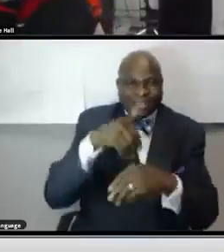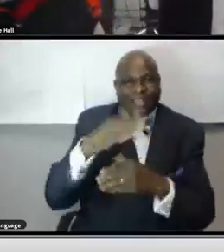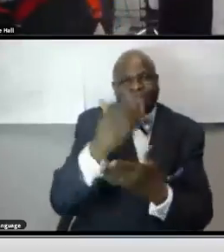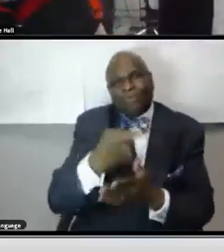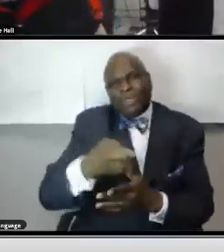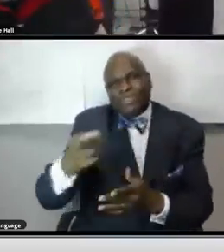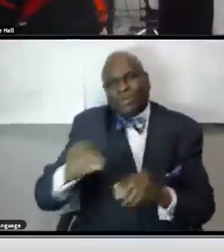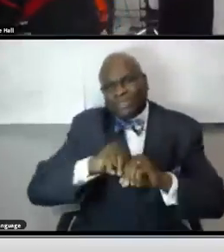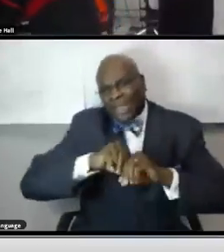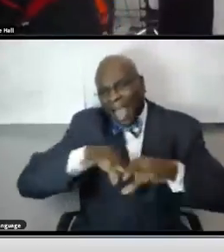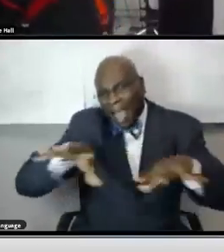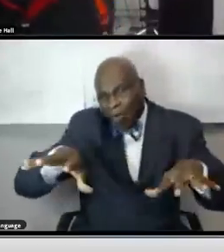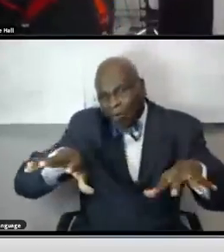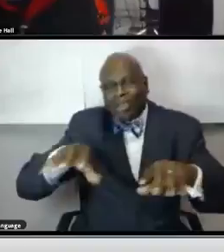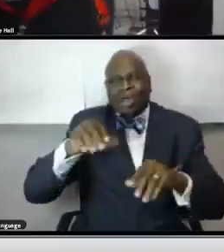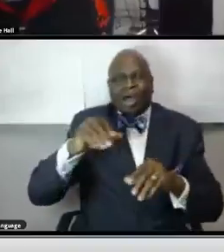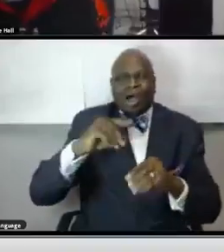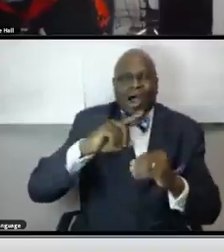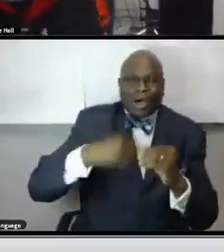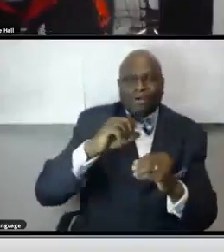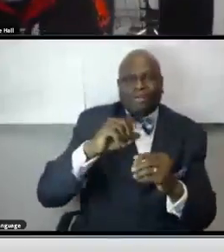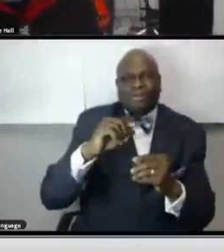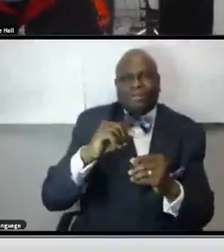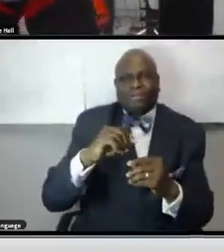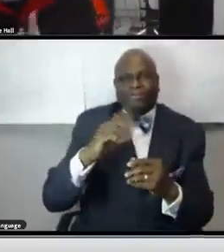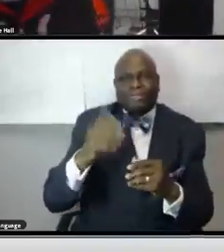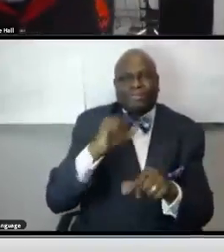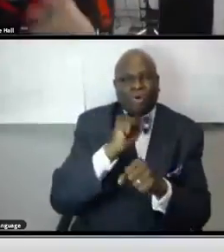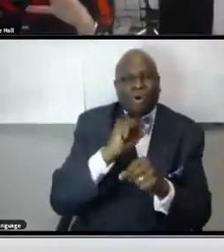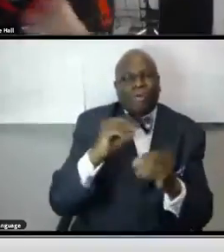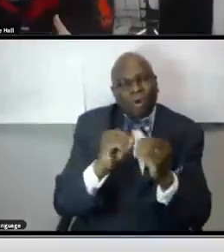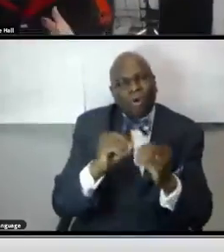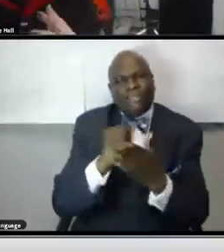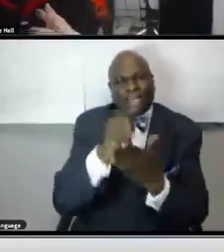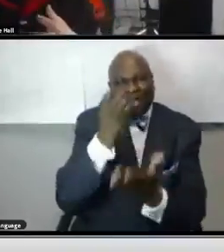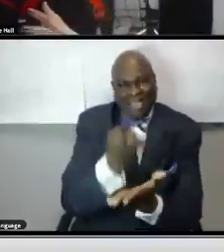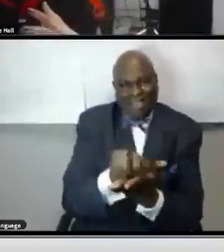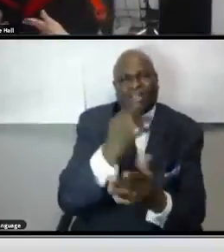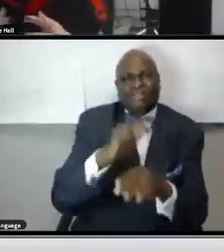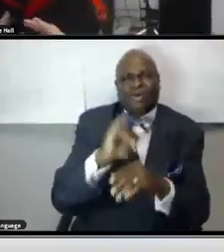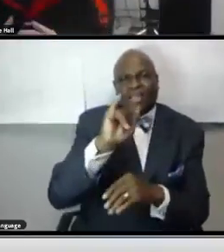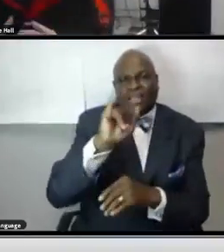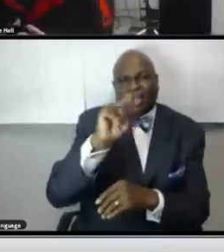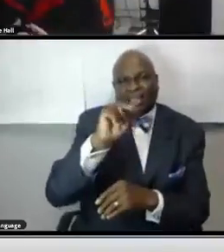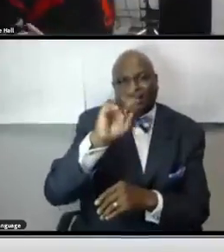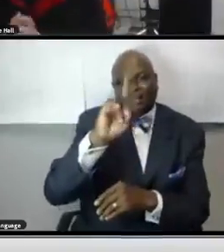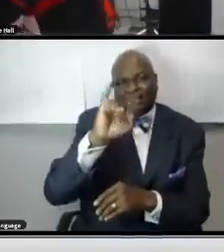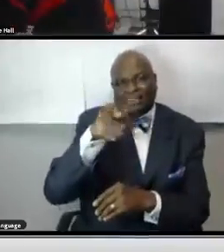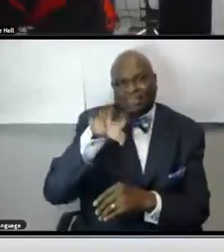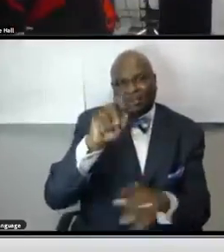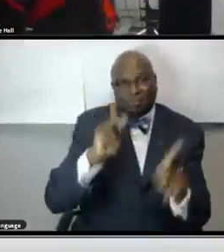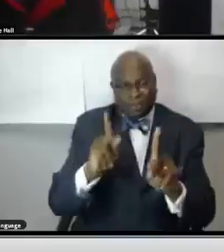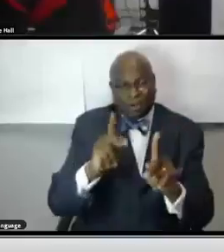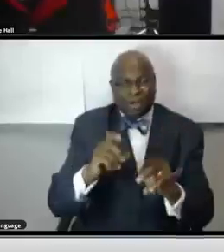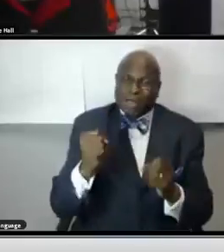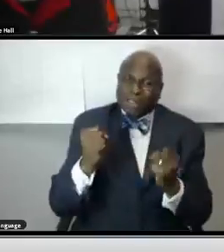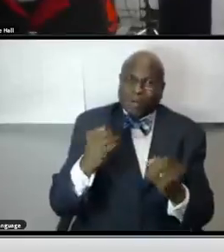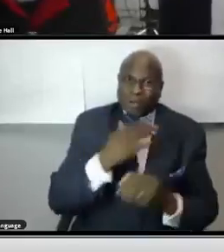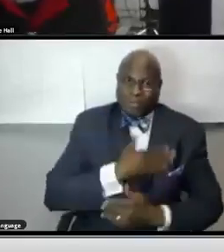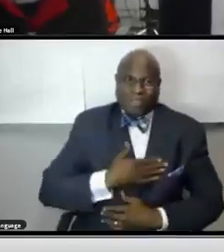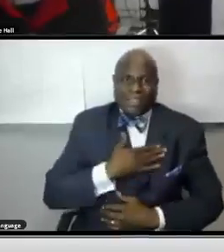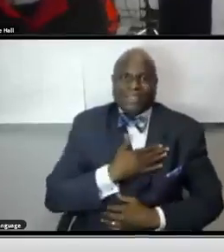resources out on the work that, on the more of the evidence on Indigenous peoples. So